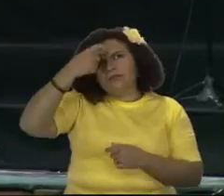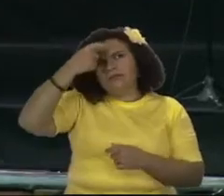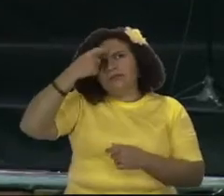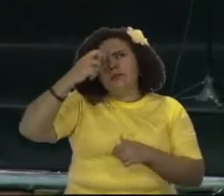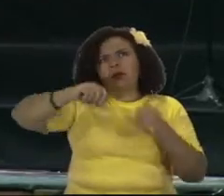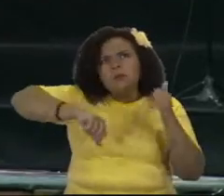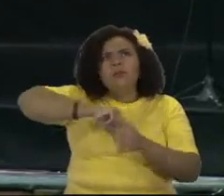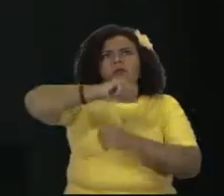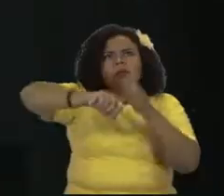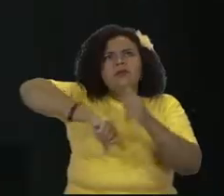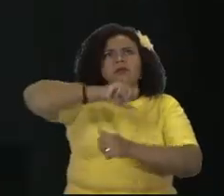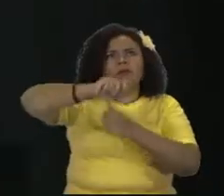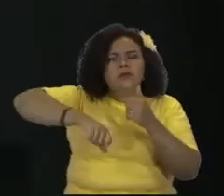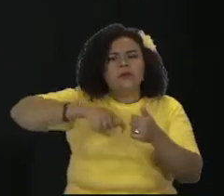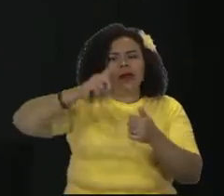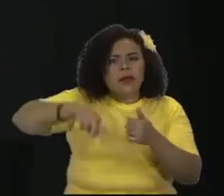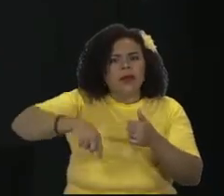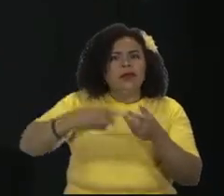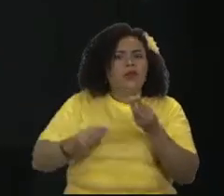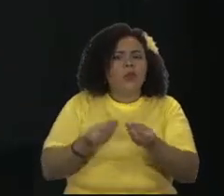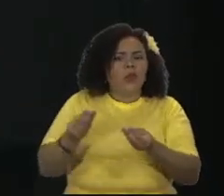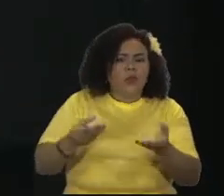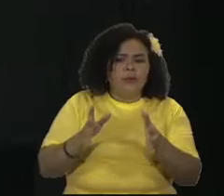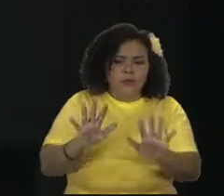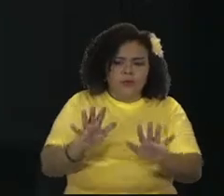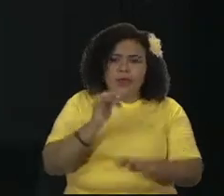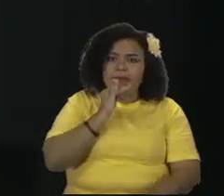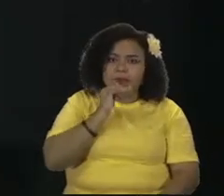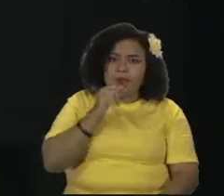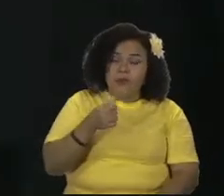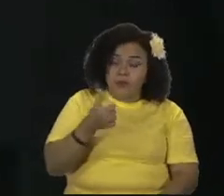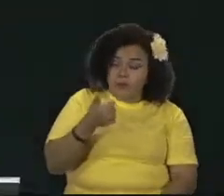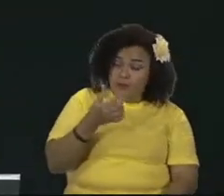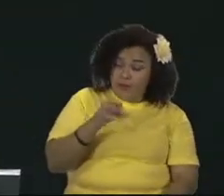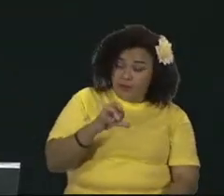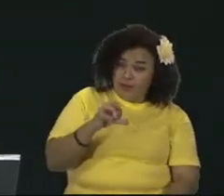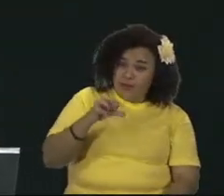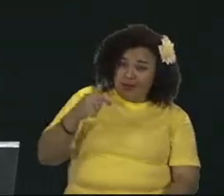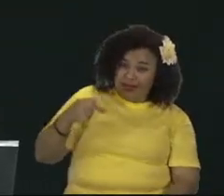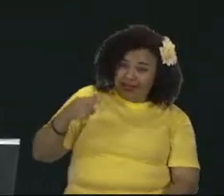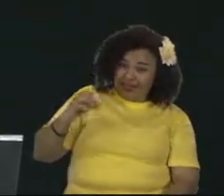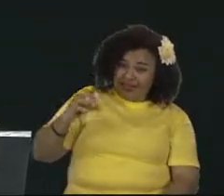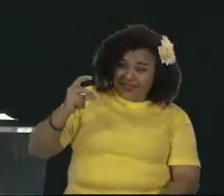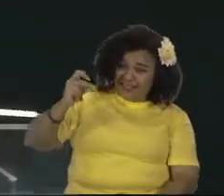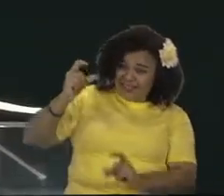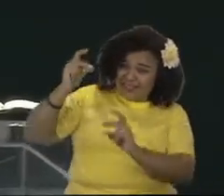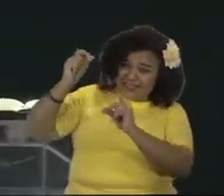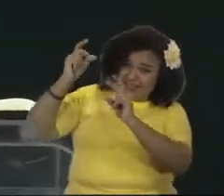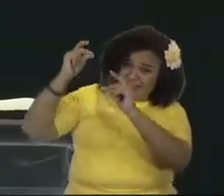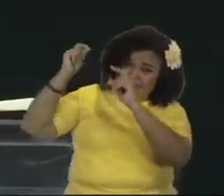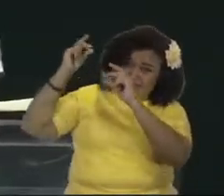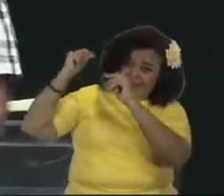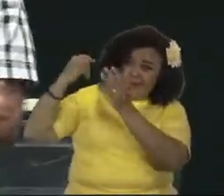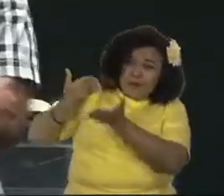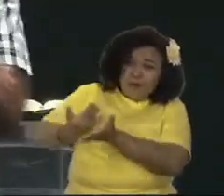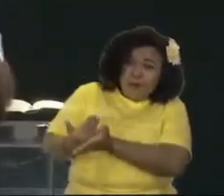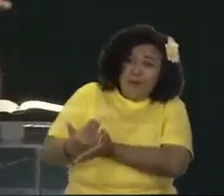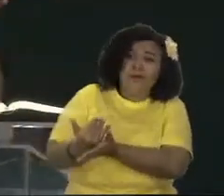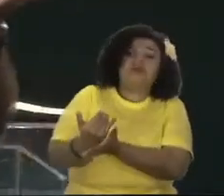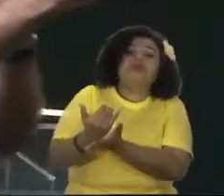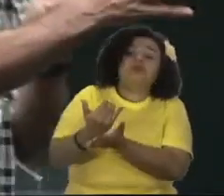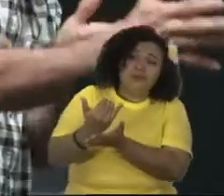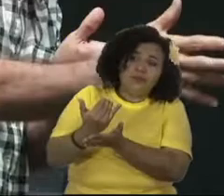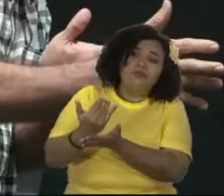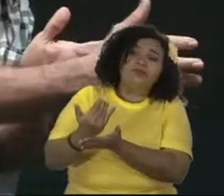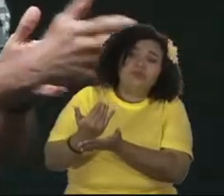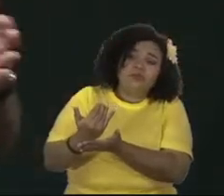kept looking that 70 years ago came to church from the